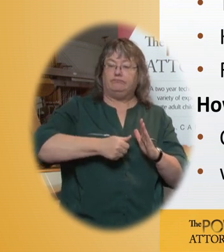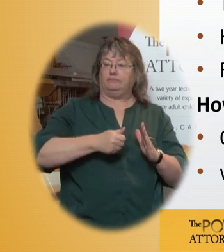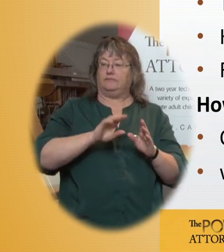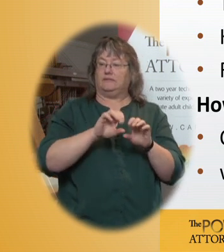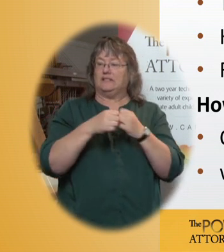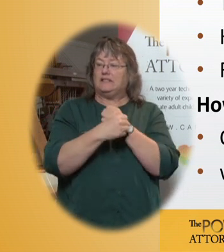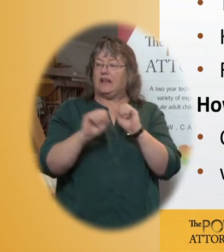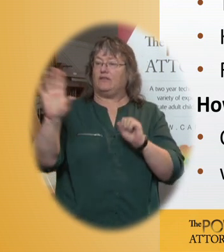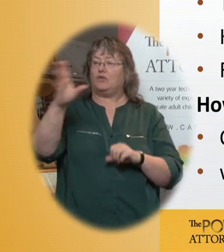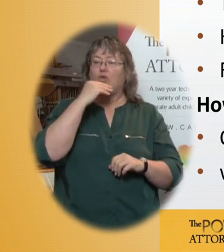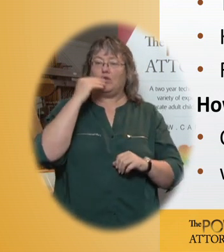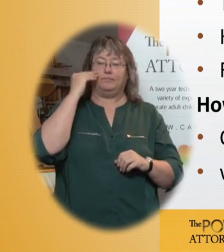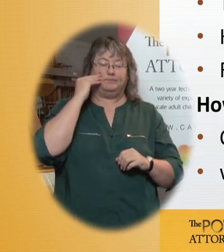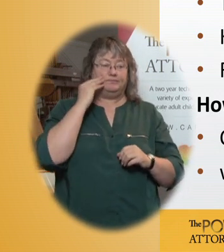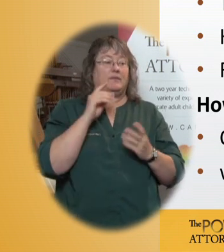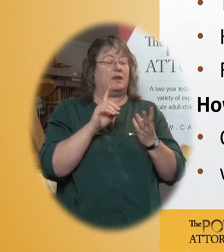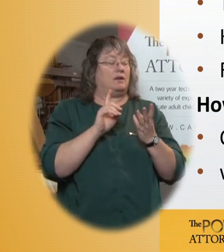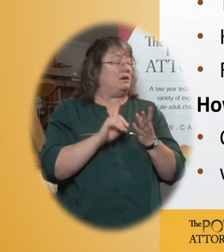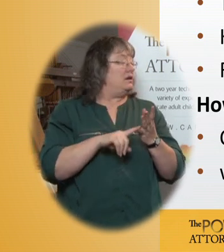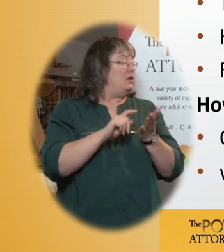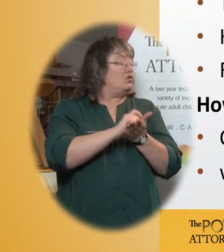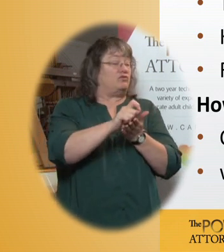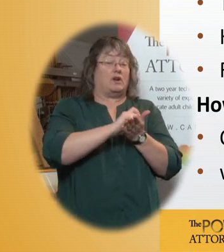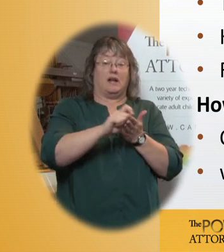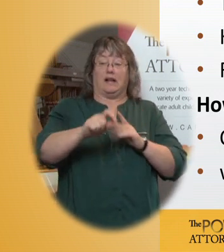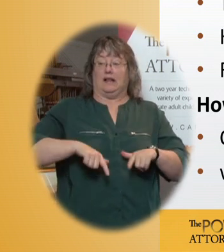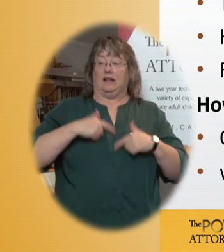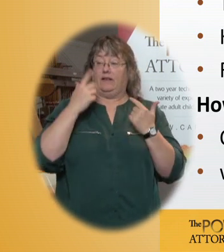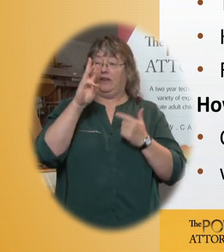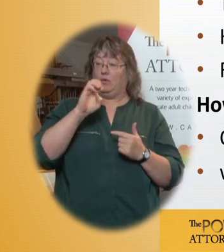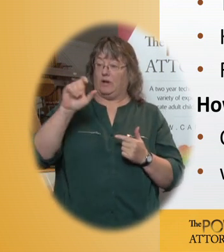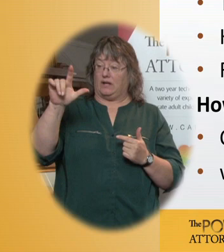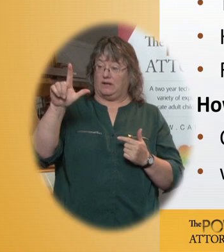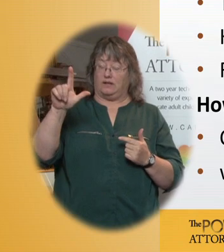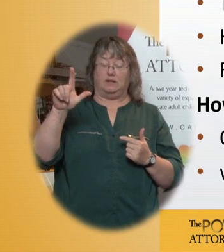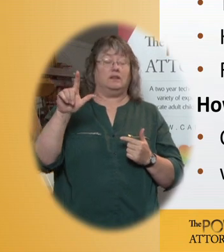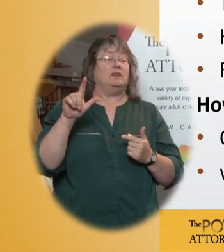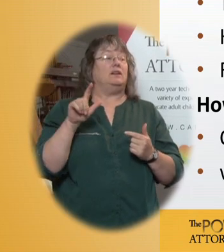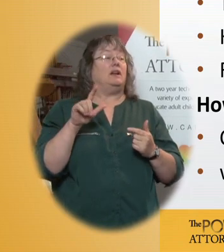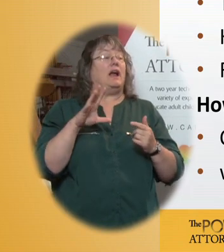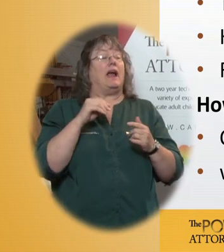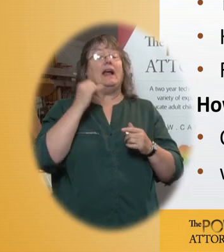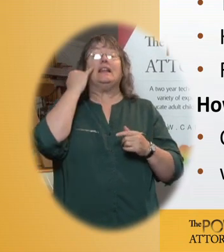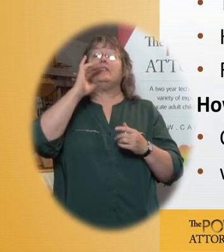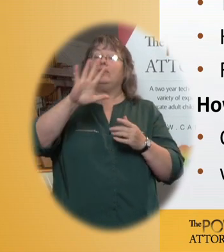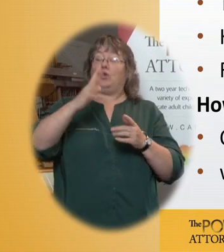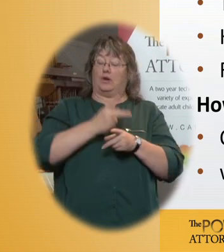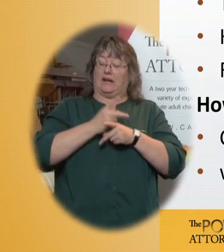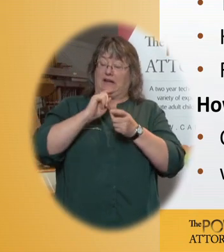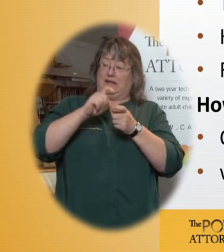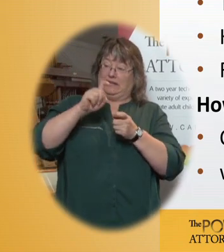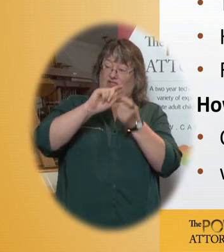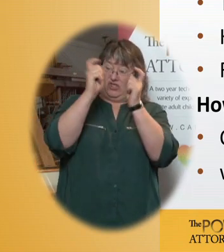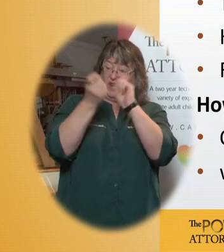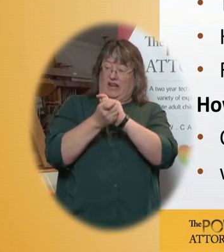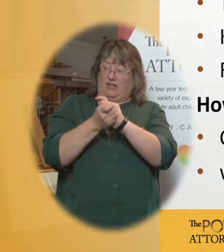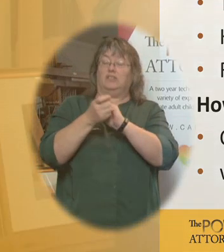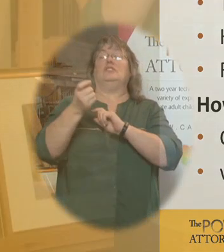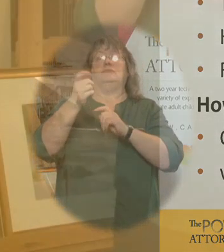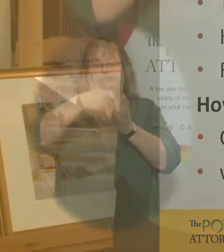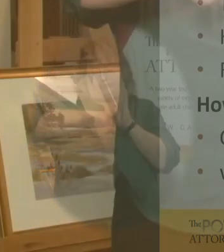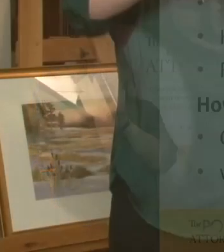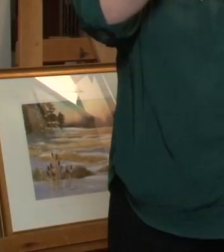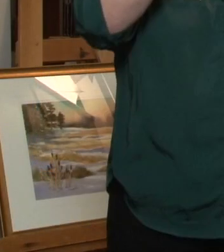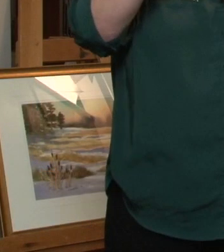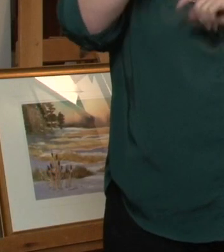Write your living will. And review your care needs as they change as you get older.